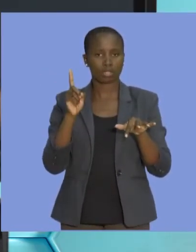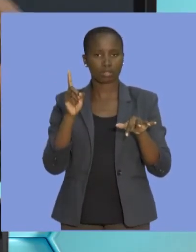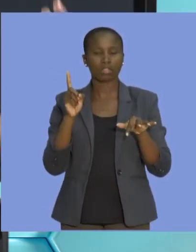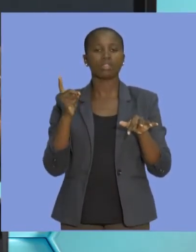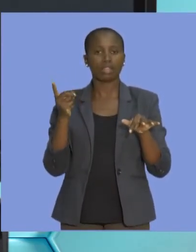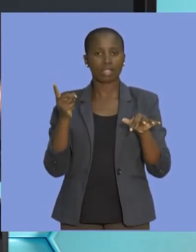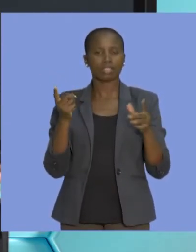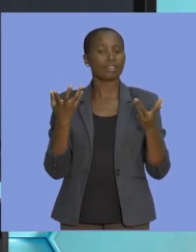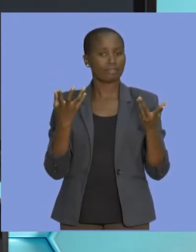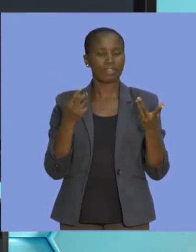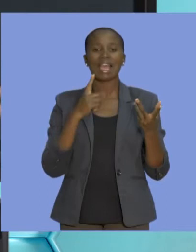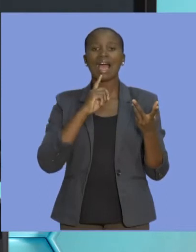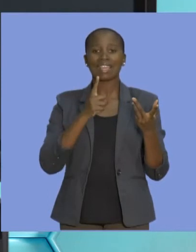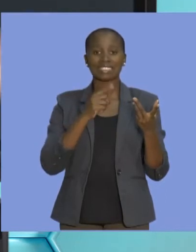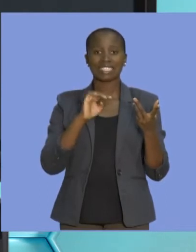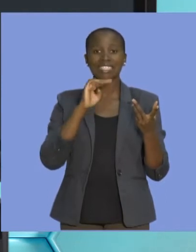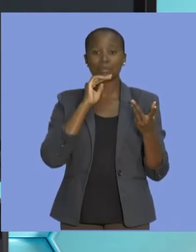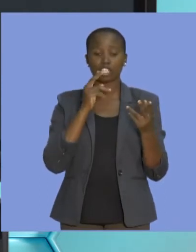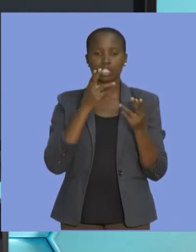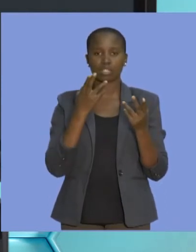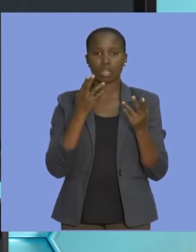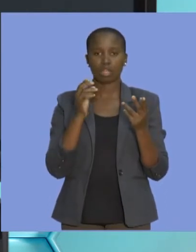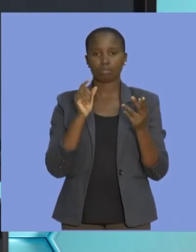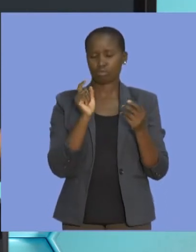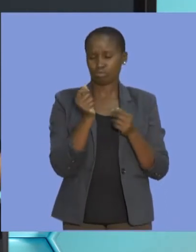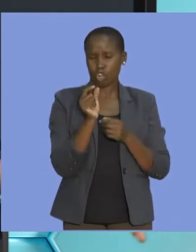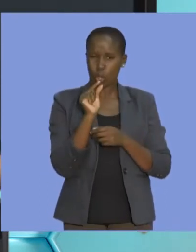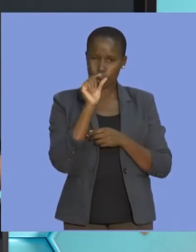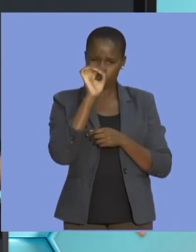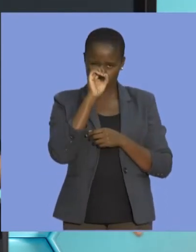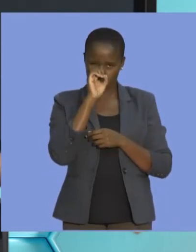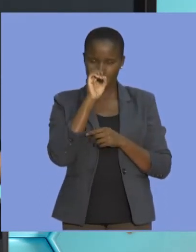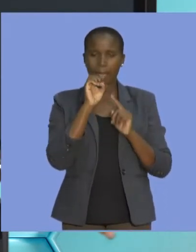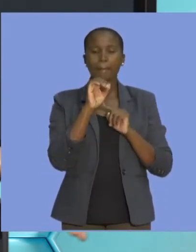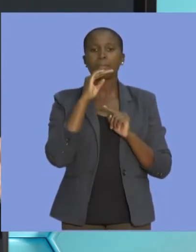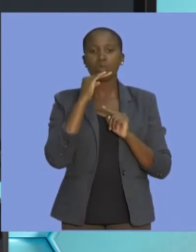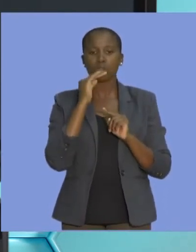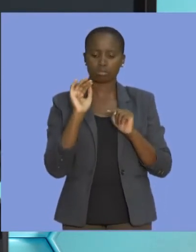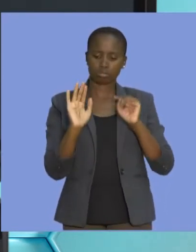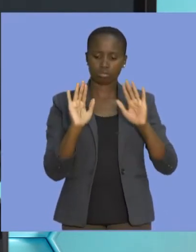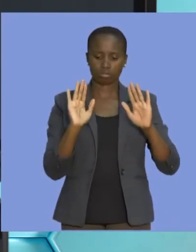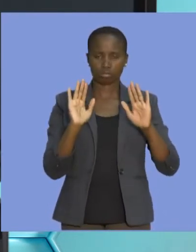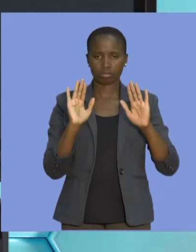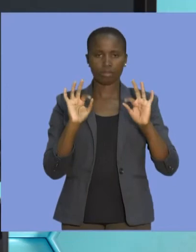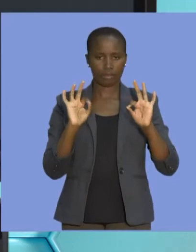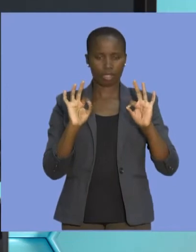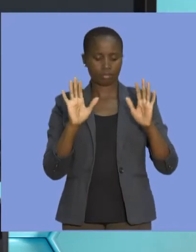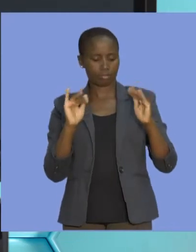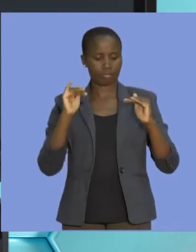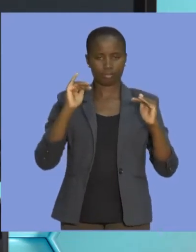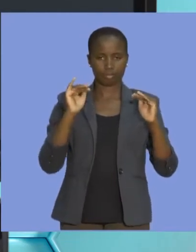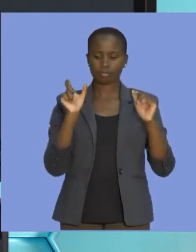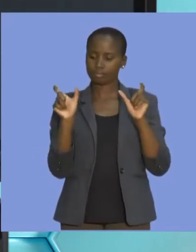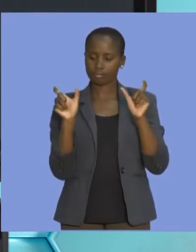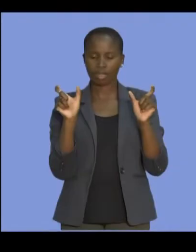mean, if the answer is close to zero, that's symmetrical. Okay, by knowing the mean and the